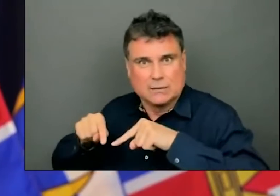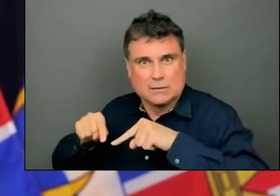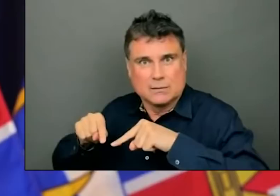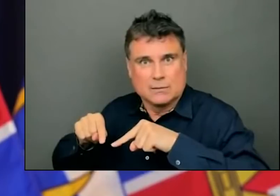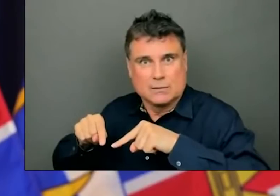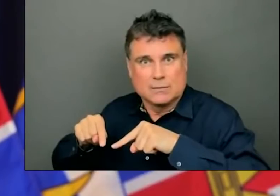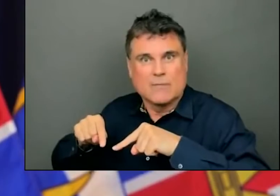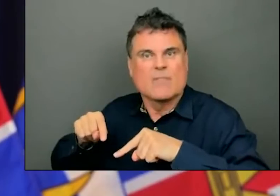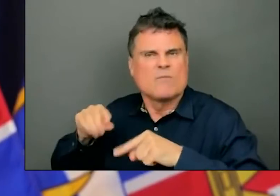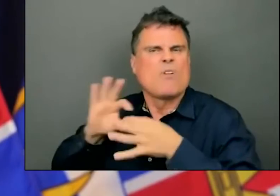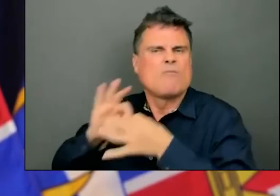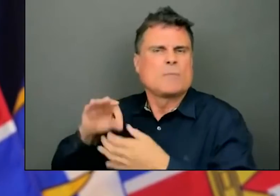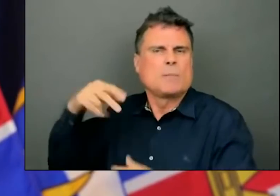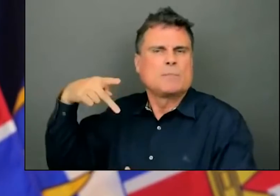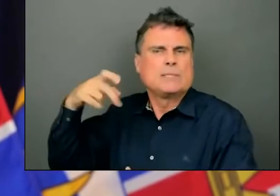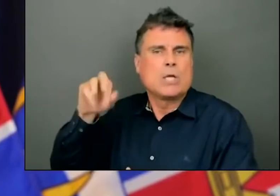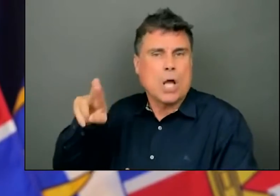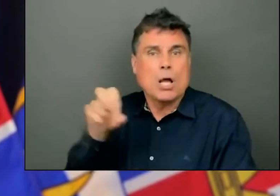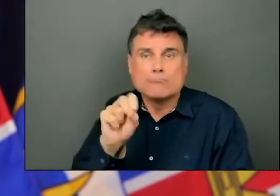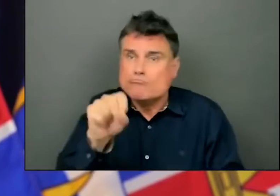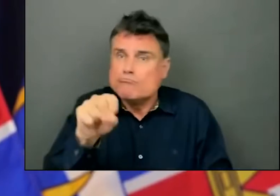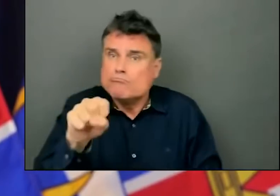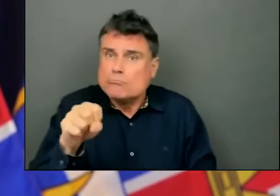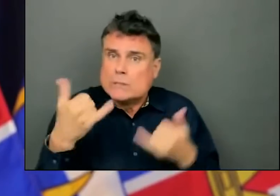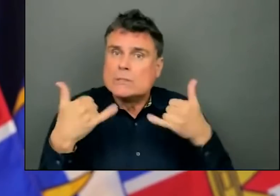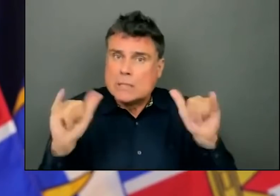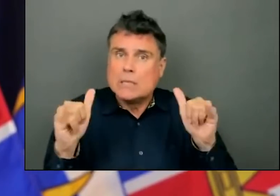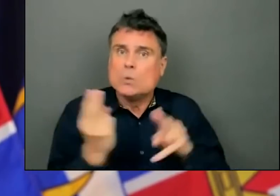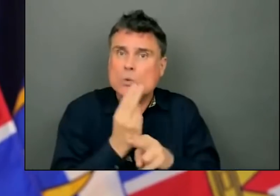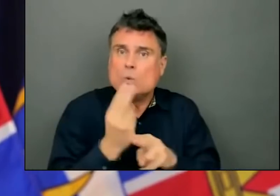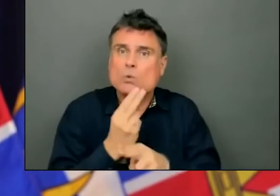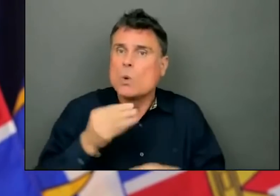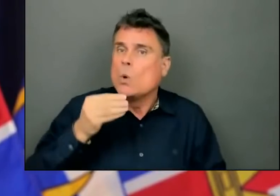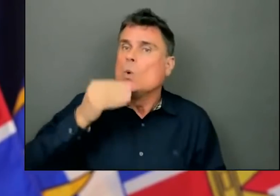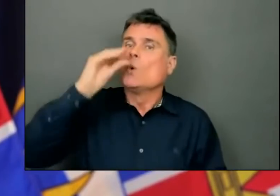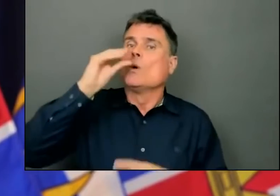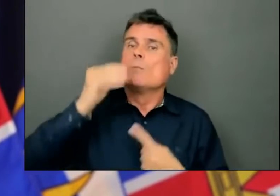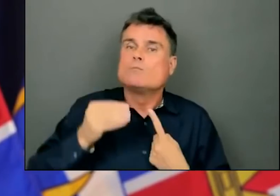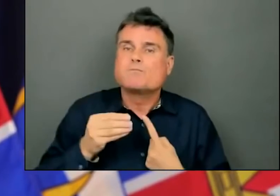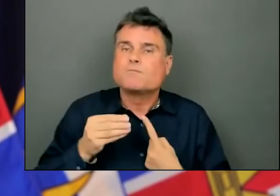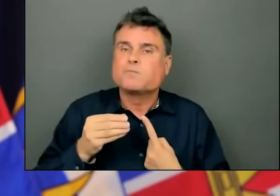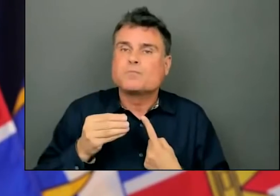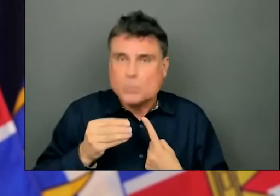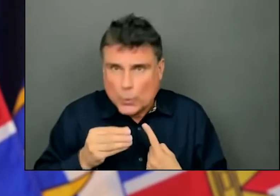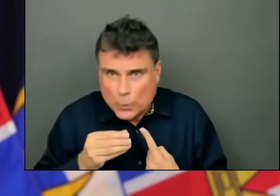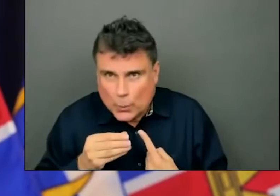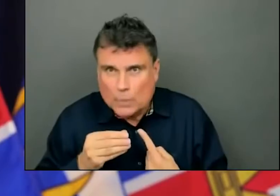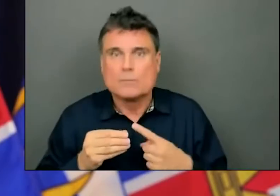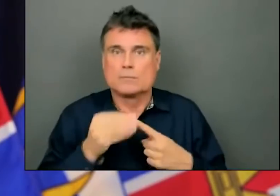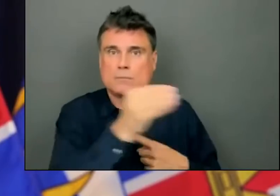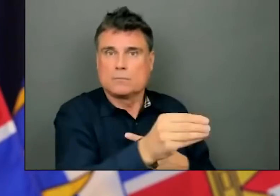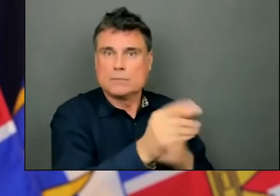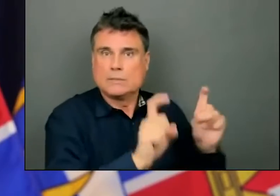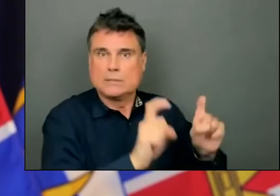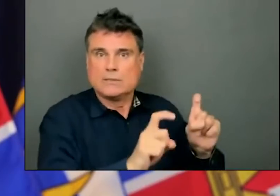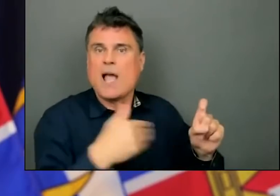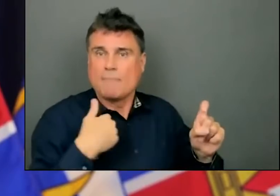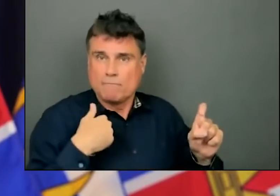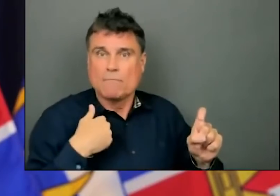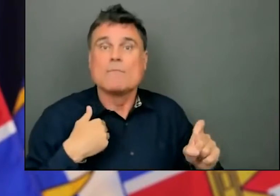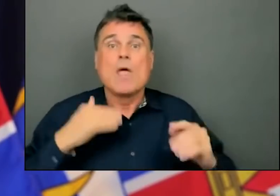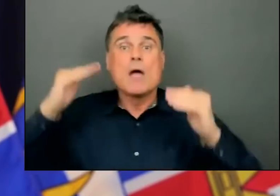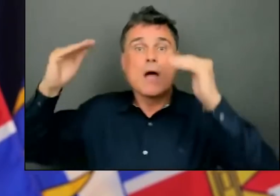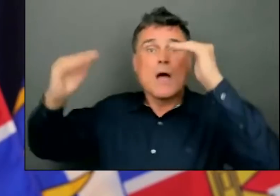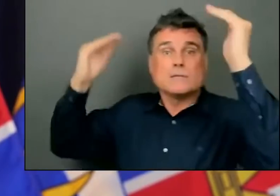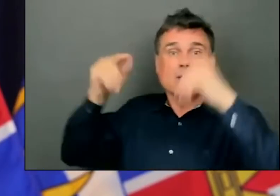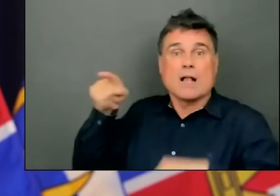yes, absolutely, we still have gargles available for younger people, also for adults who don't like having a swab